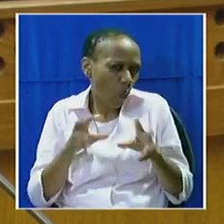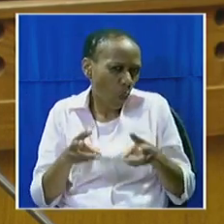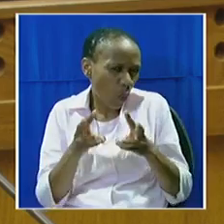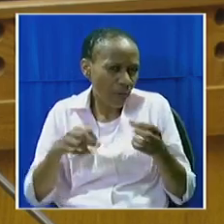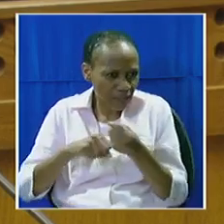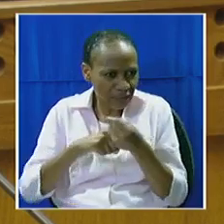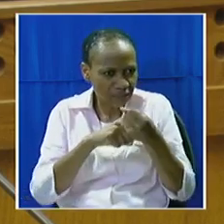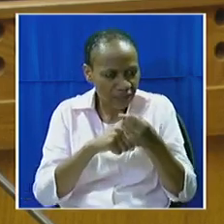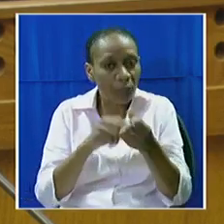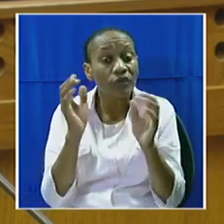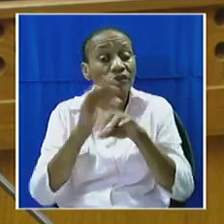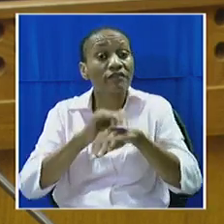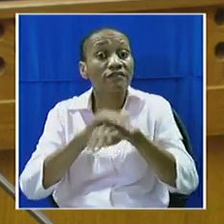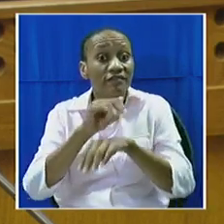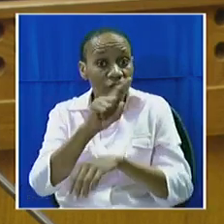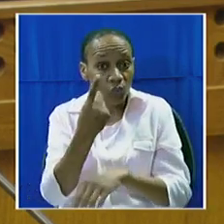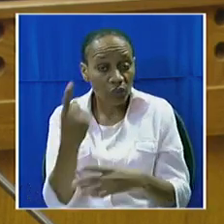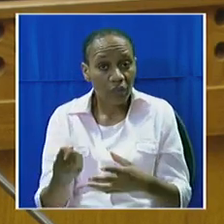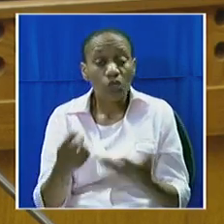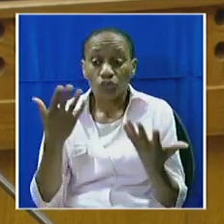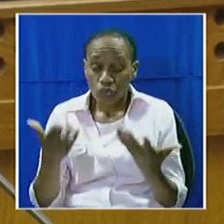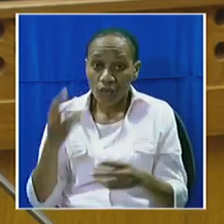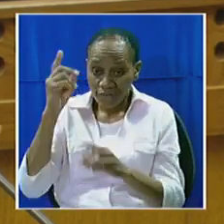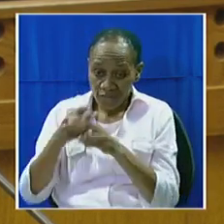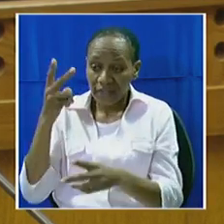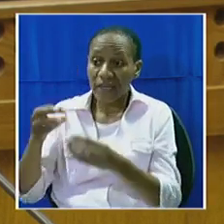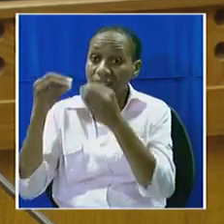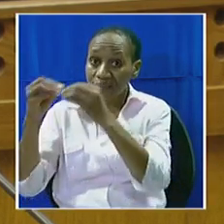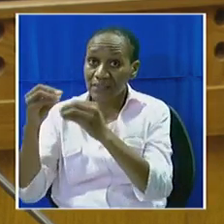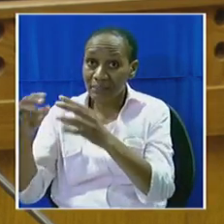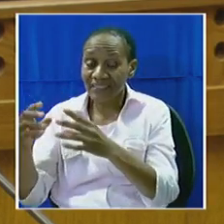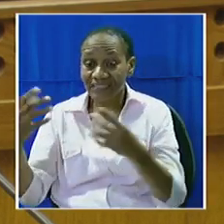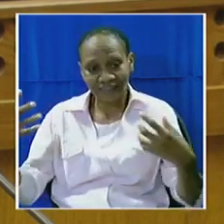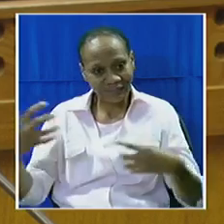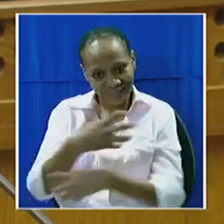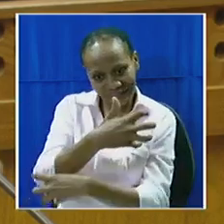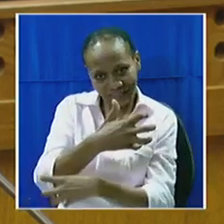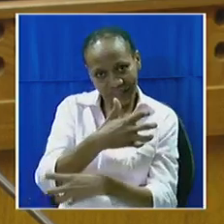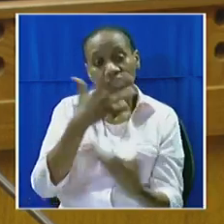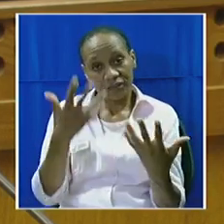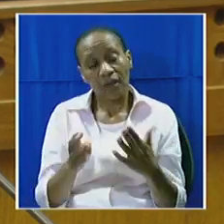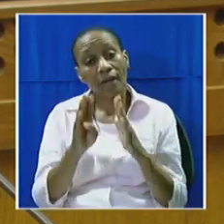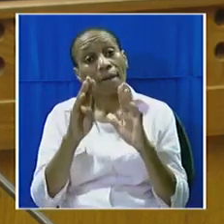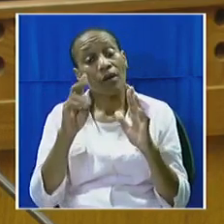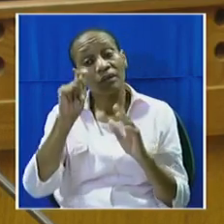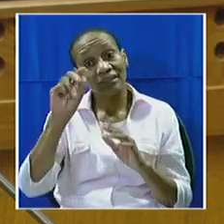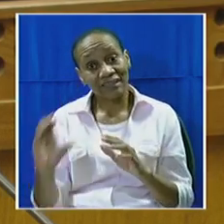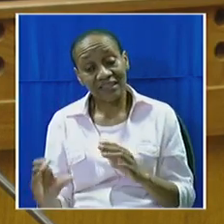allow potential supplier to offer their goods and services, which is in contravention with the bid